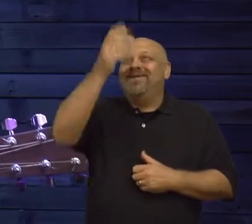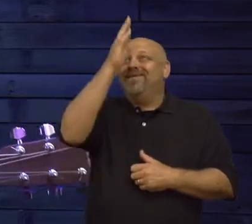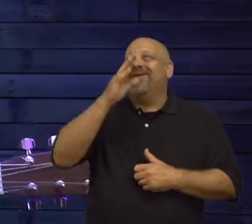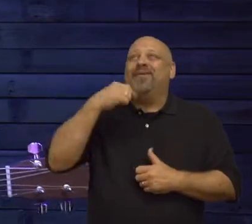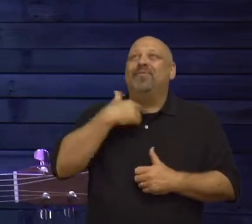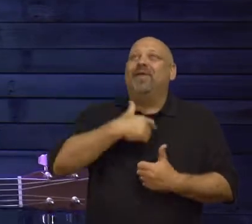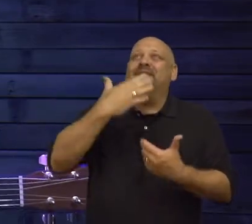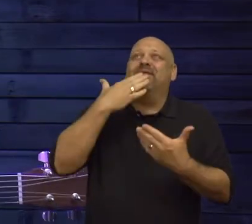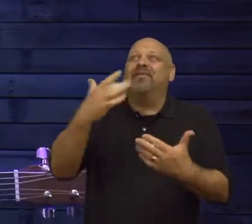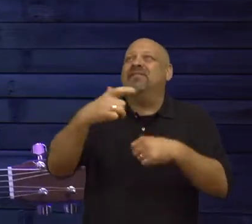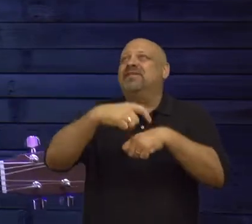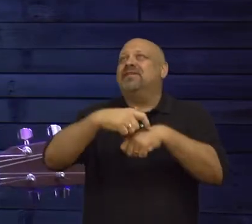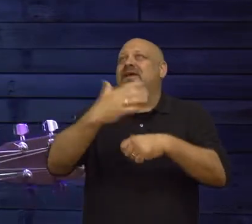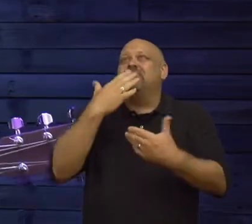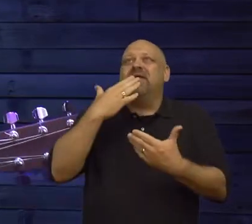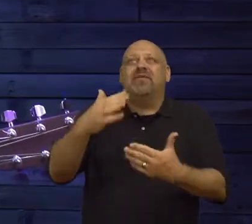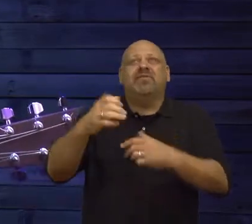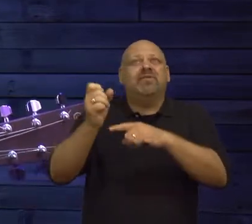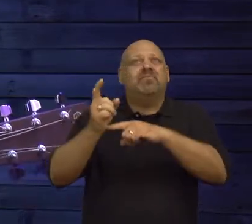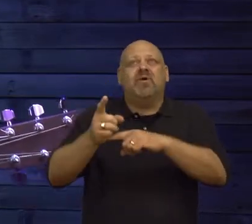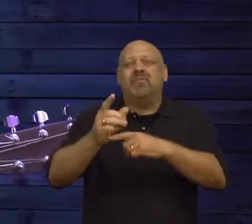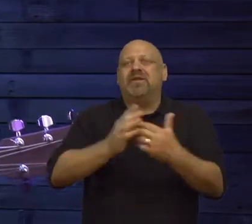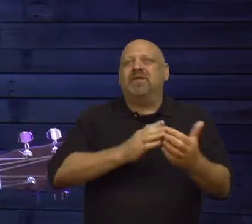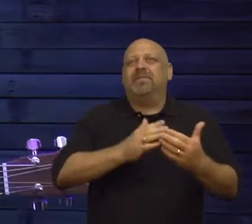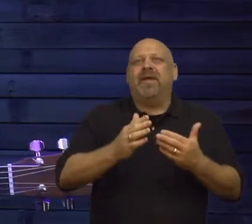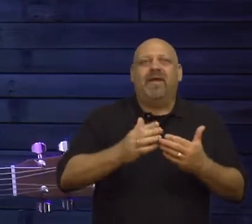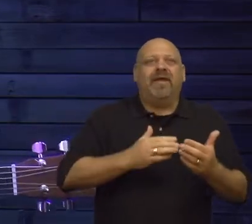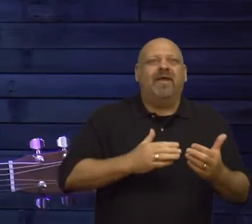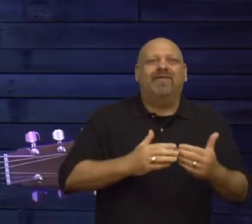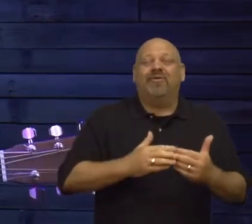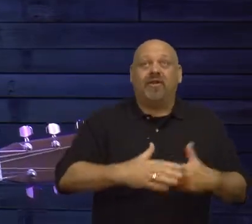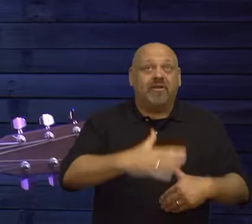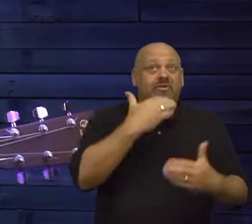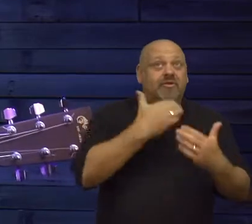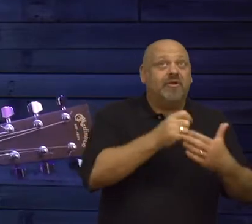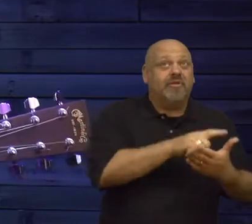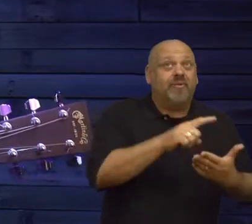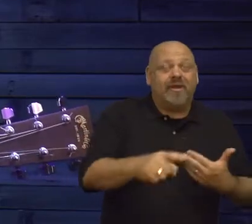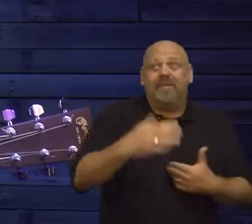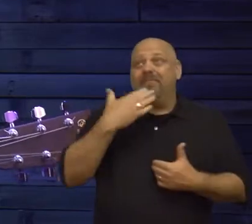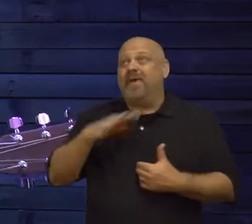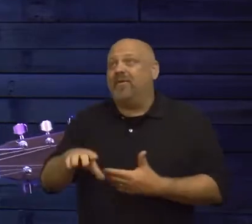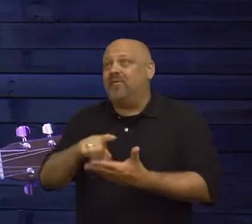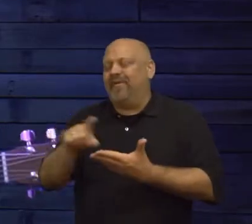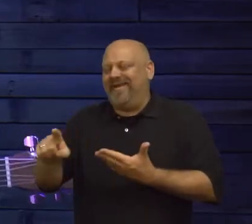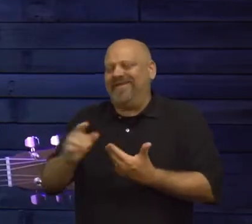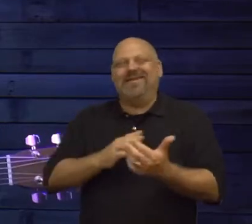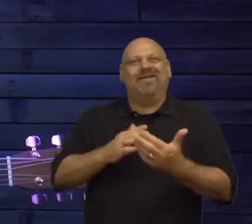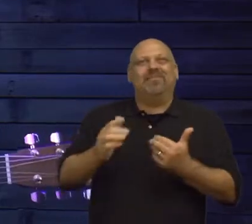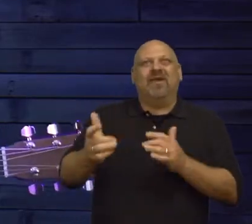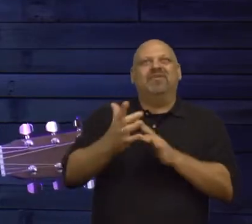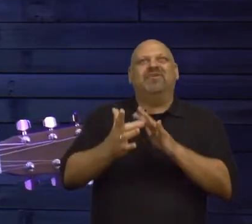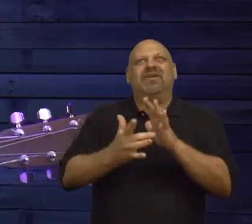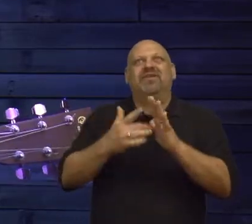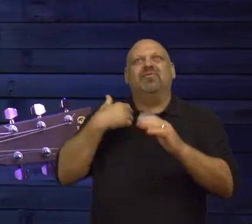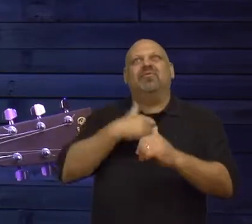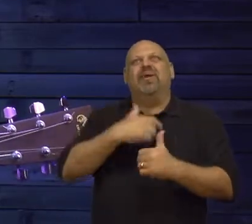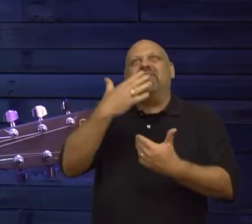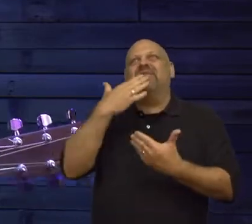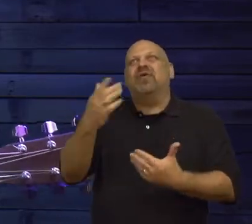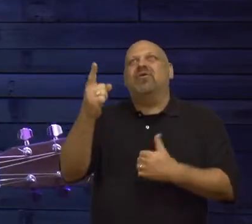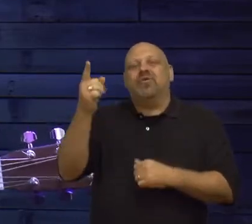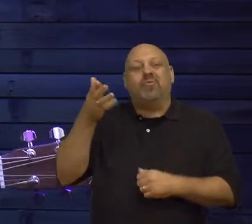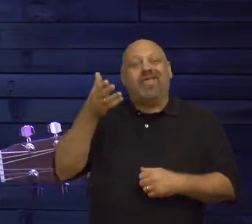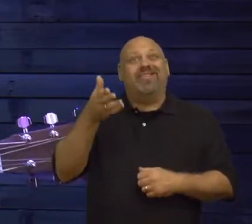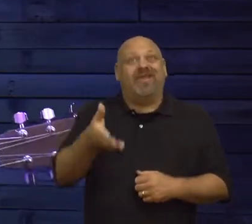God, we thank you for this time. We thank you for this moment. Whether it's been a good week, been a bad week, whatever it's been, Jesus, we thank you that you